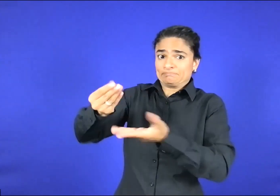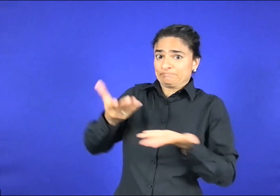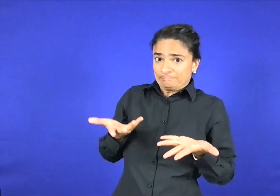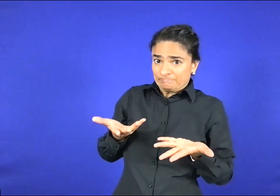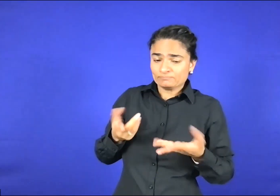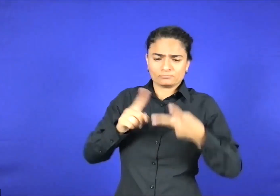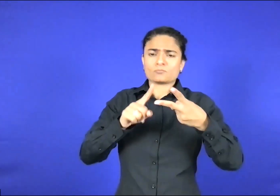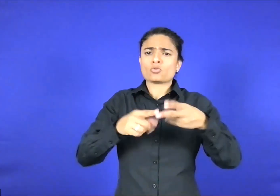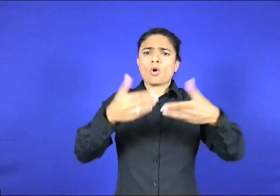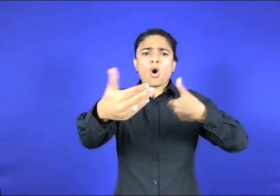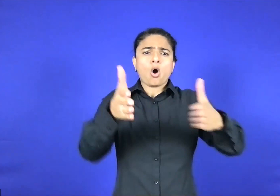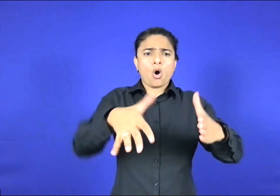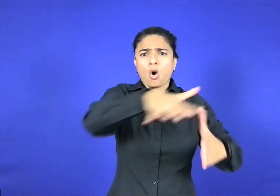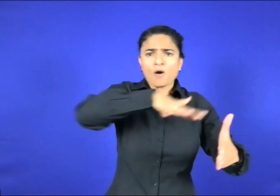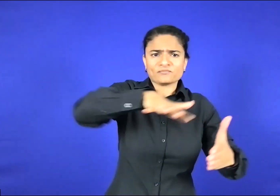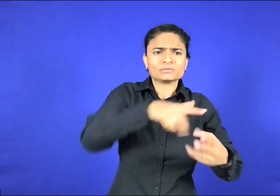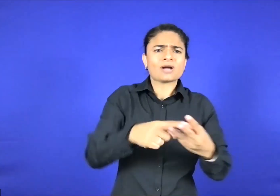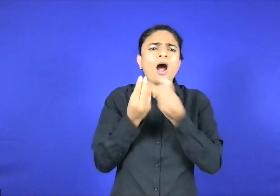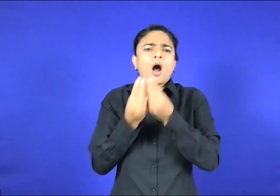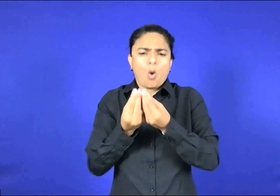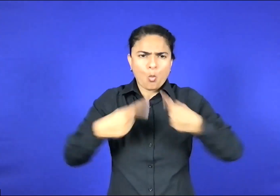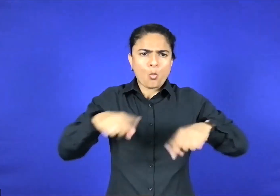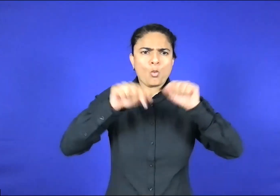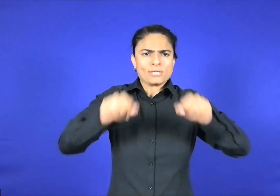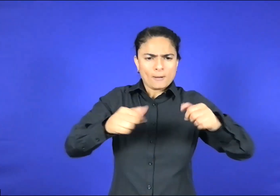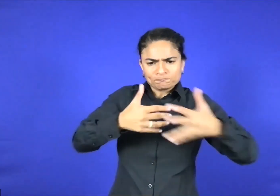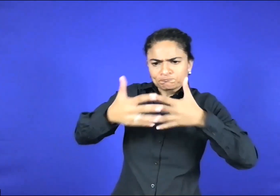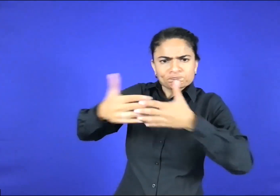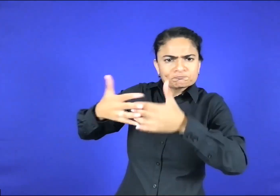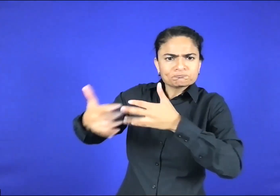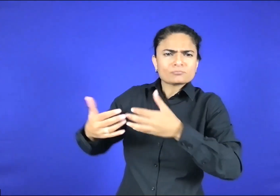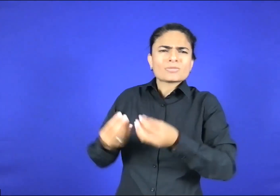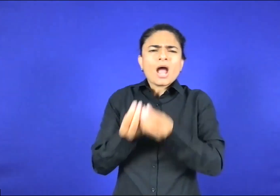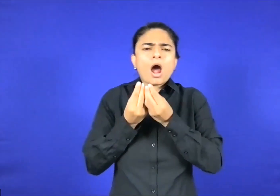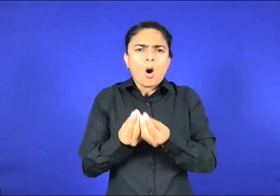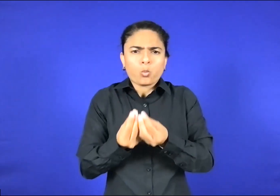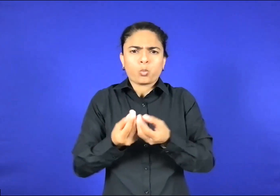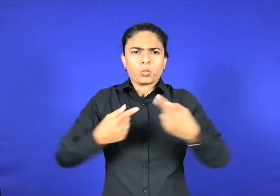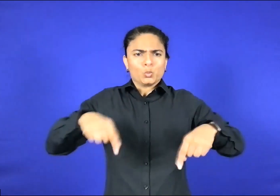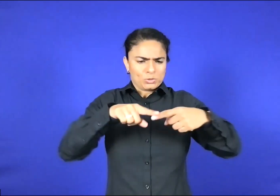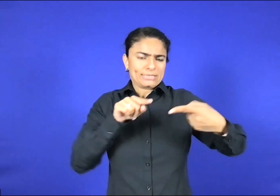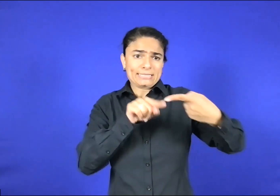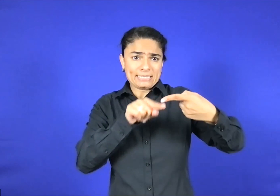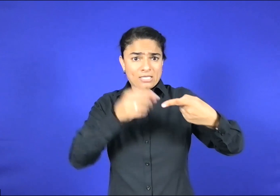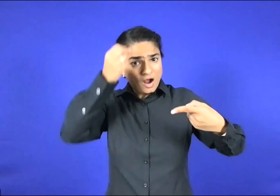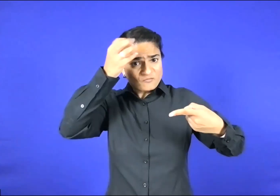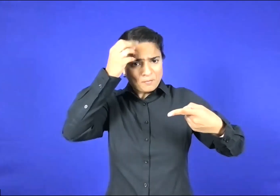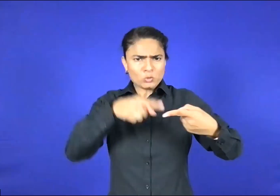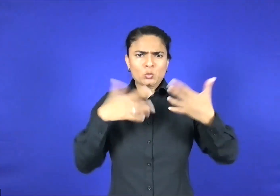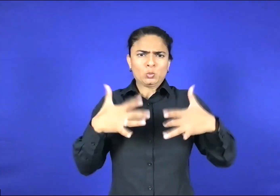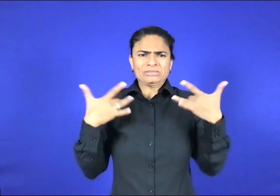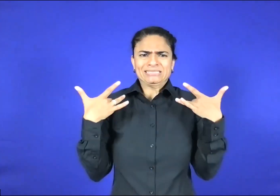of listing specific categories of people who are to make sure they